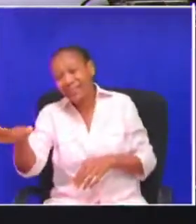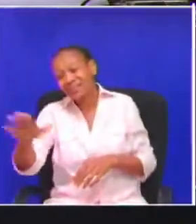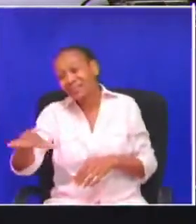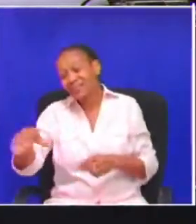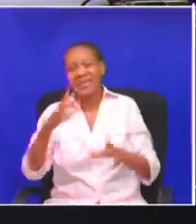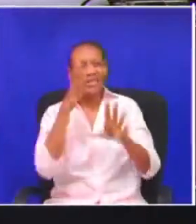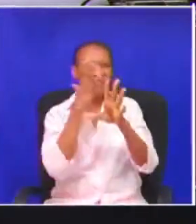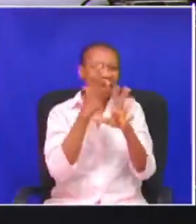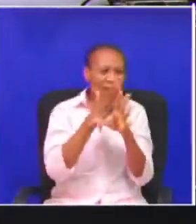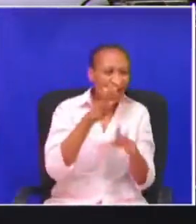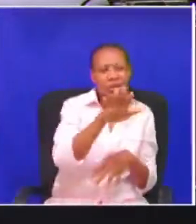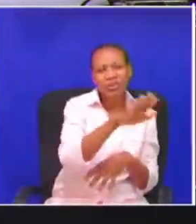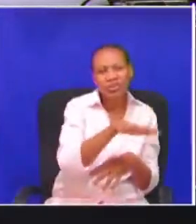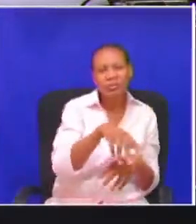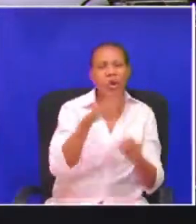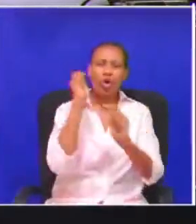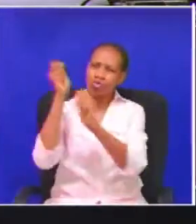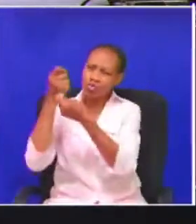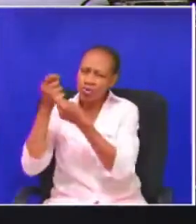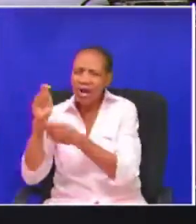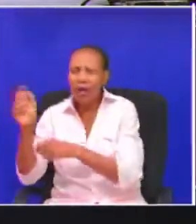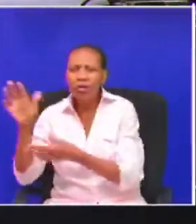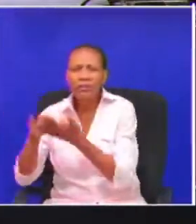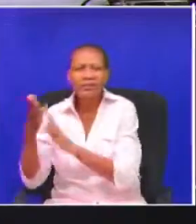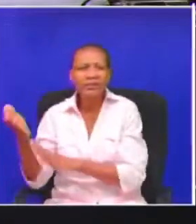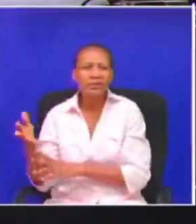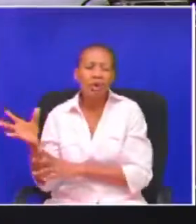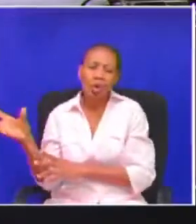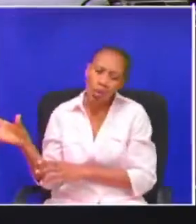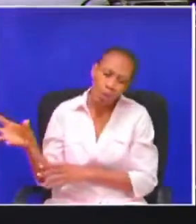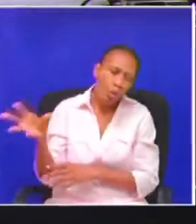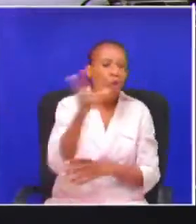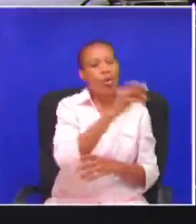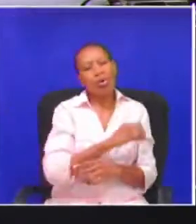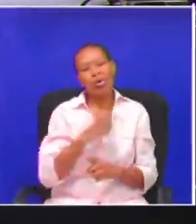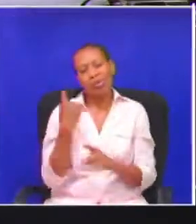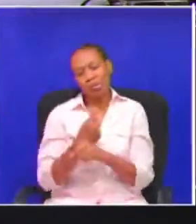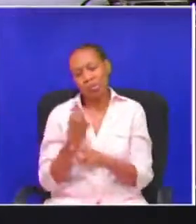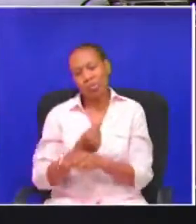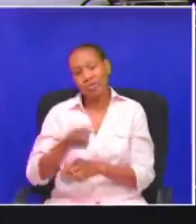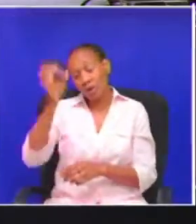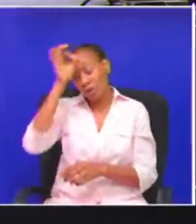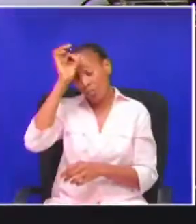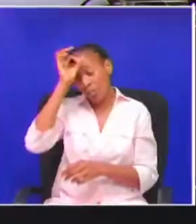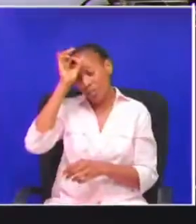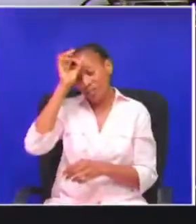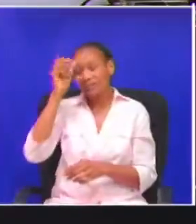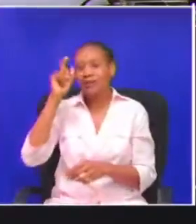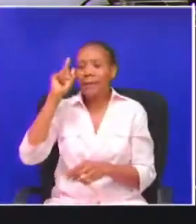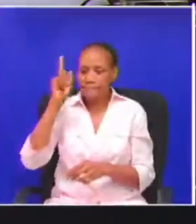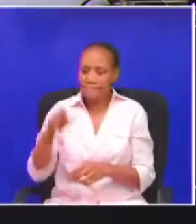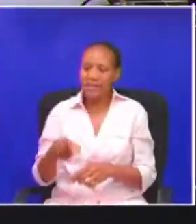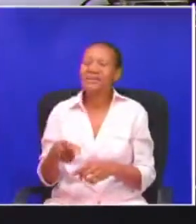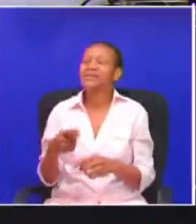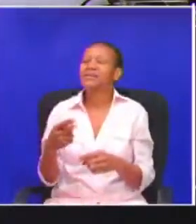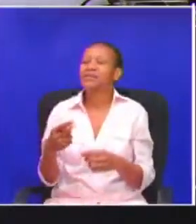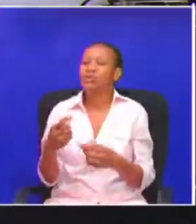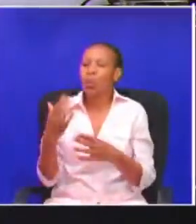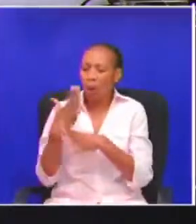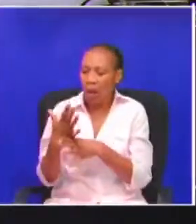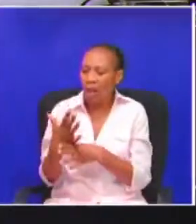township areas, rural areas, that the police are seized, continue to be seized with their